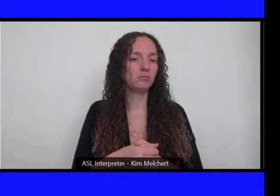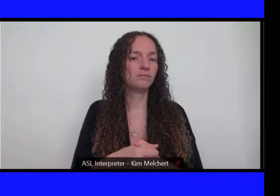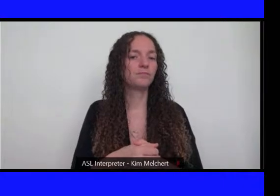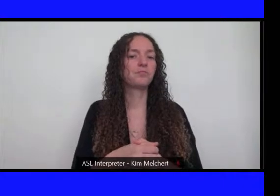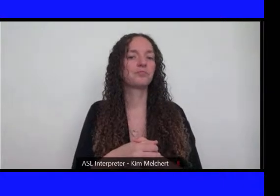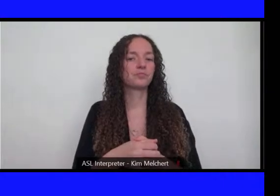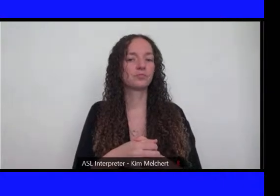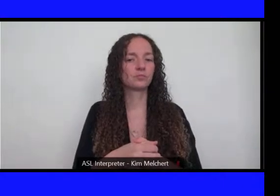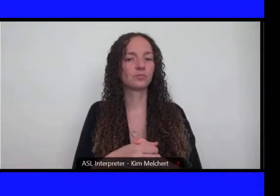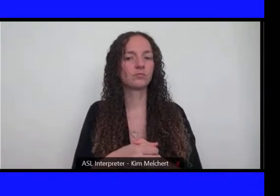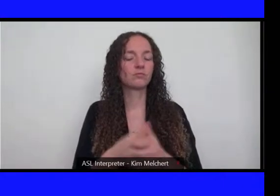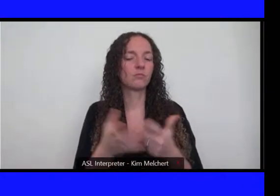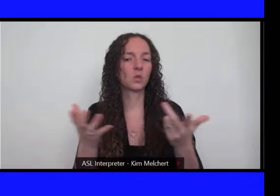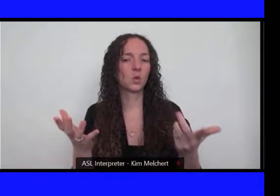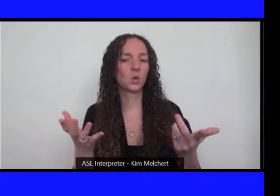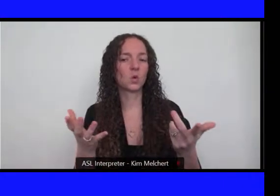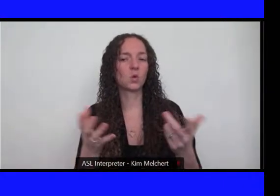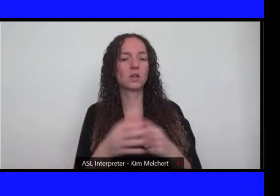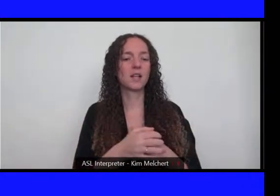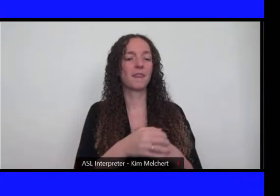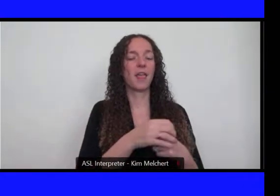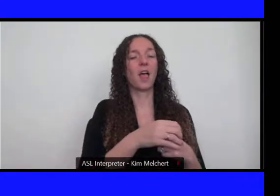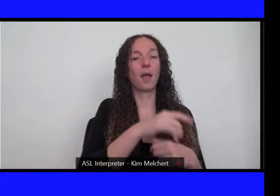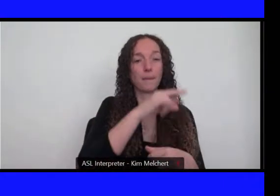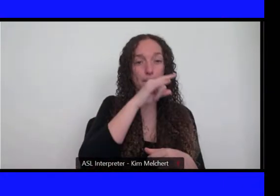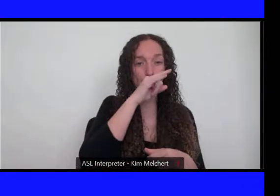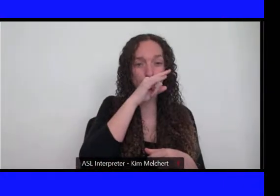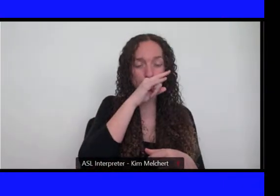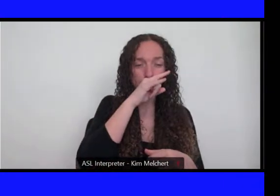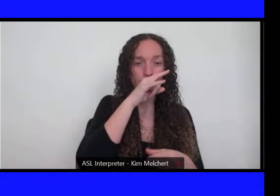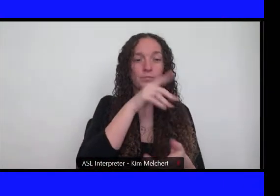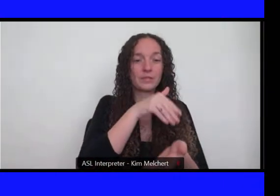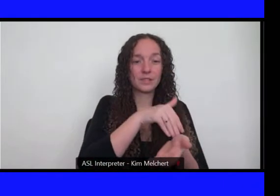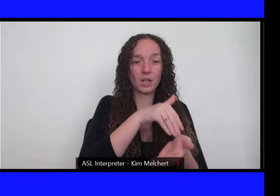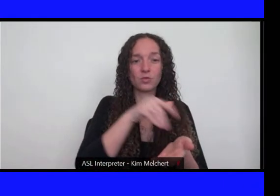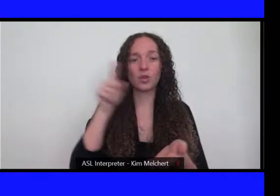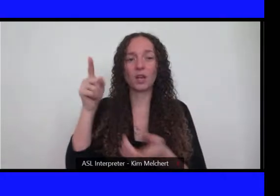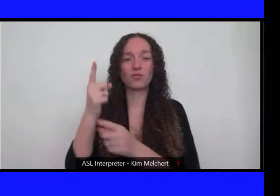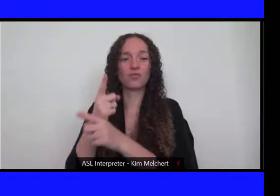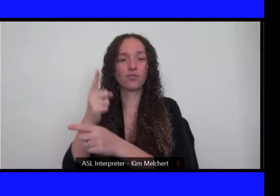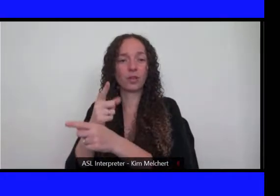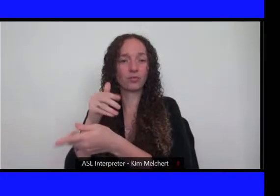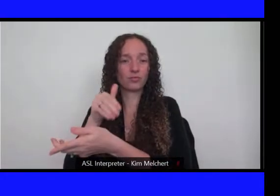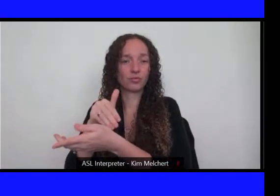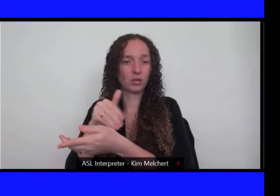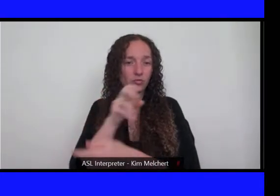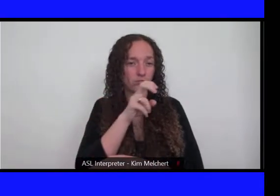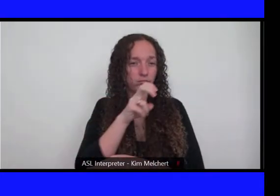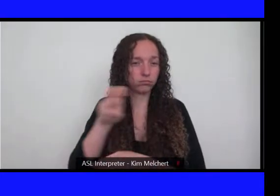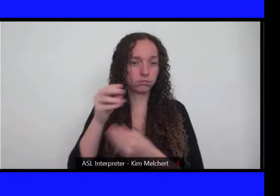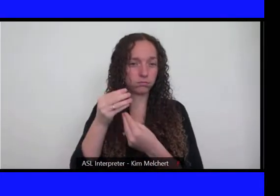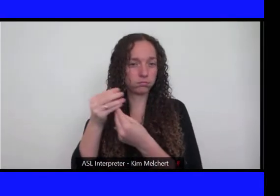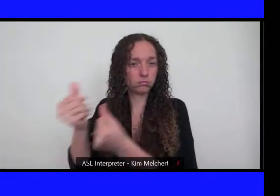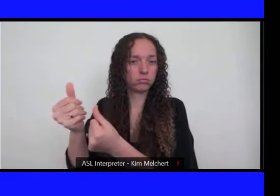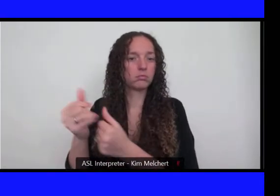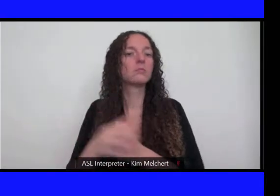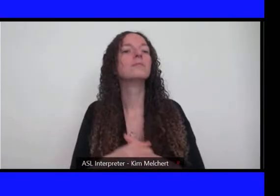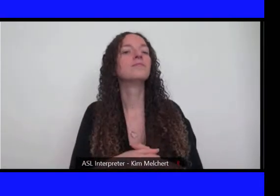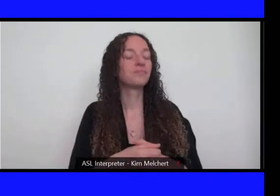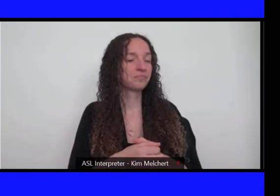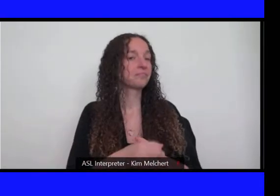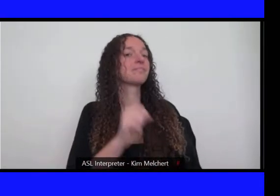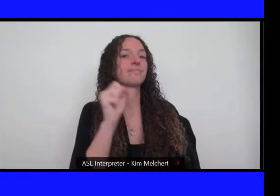adolescents, is part of the Center of Excellence to look at that transition closely, or is that